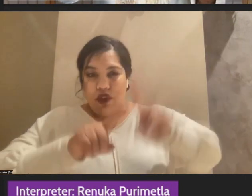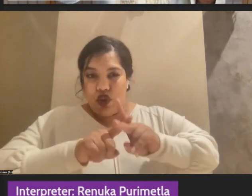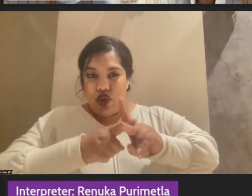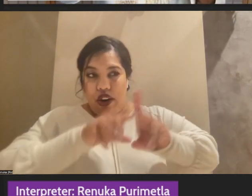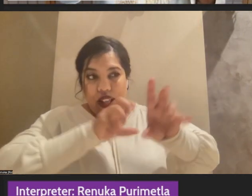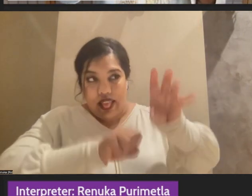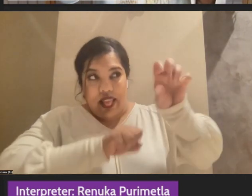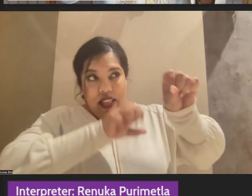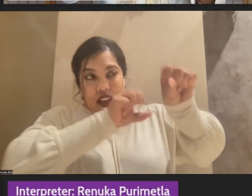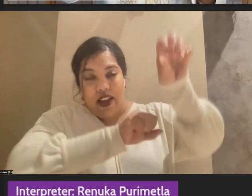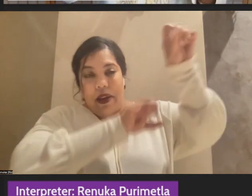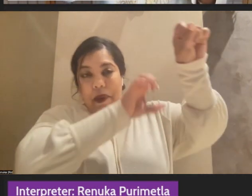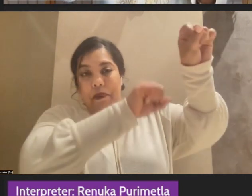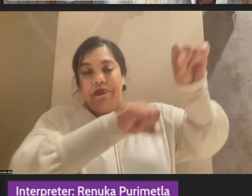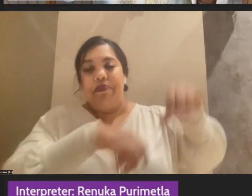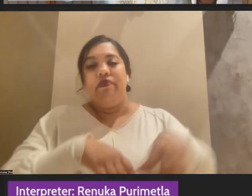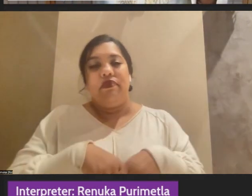right? Climb the mountain. What are your